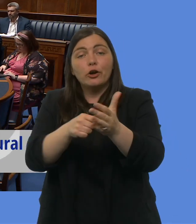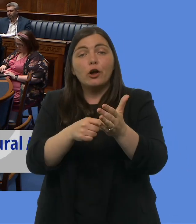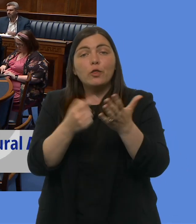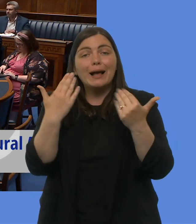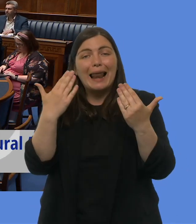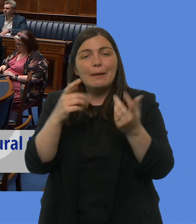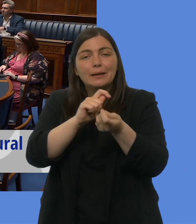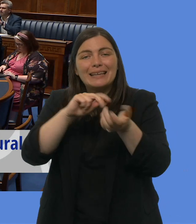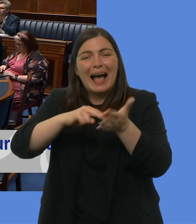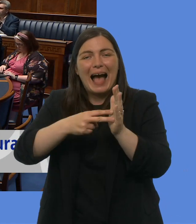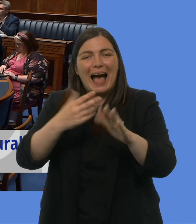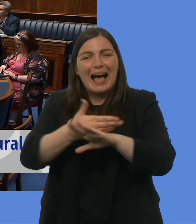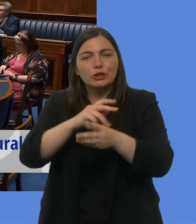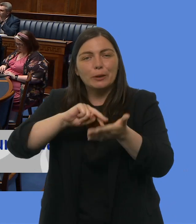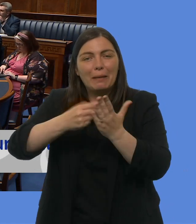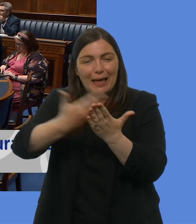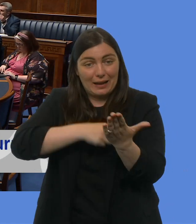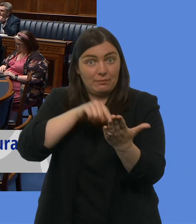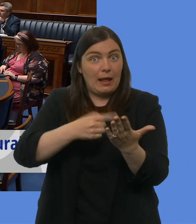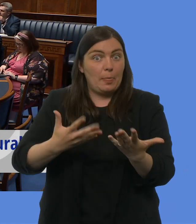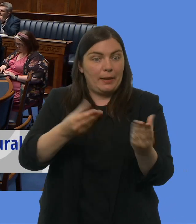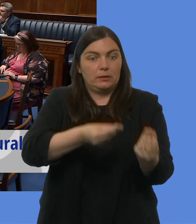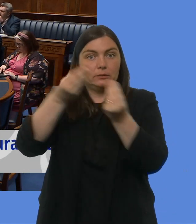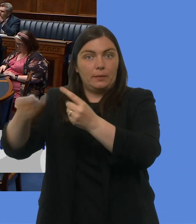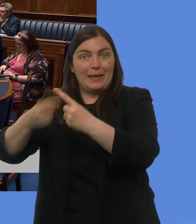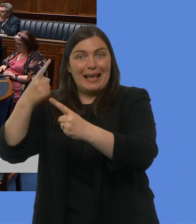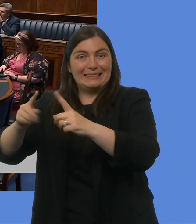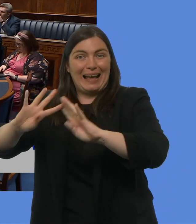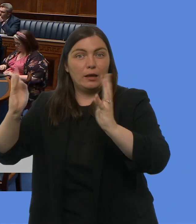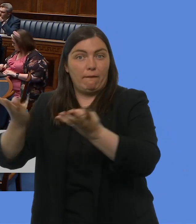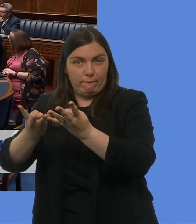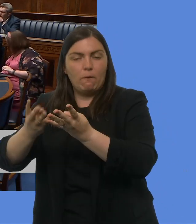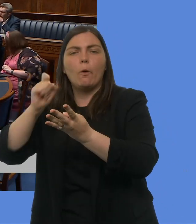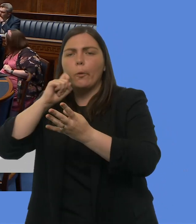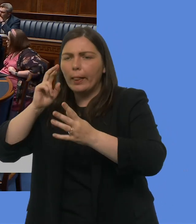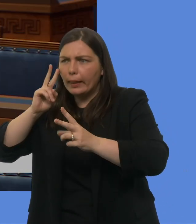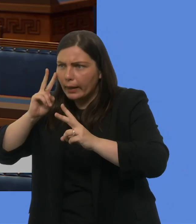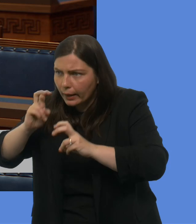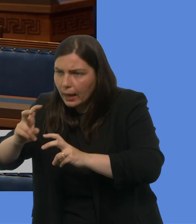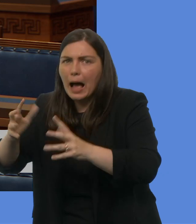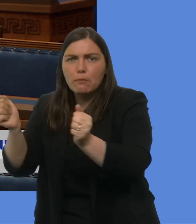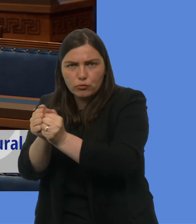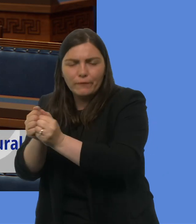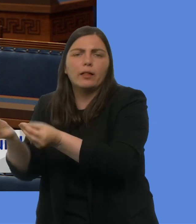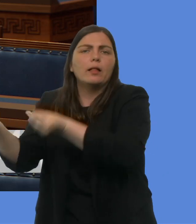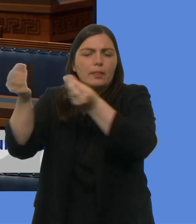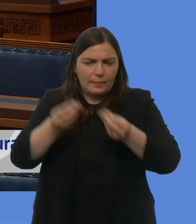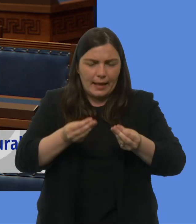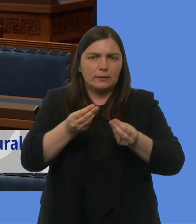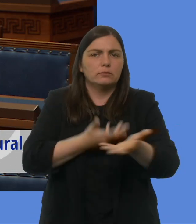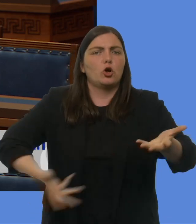to consult on that. Once I get agreement from the Executive, I will engage with a 16-week consultation on the Climate Action Plan, which is